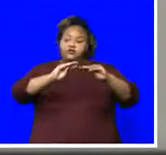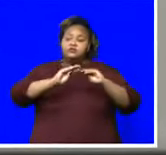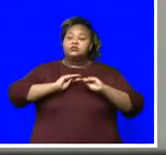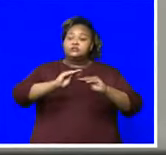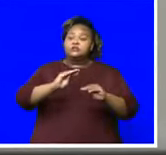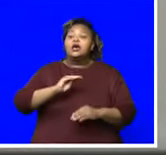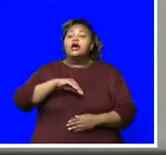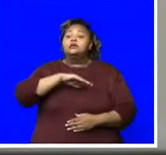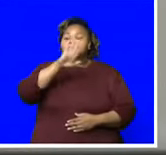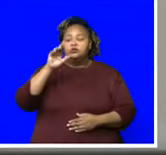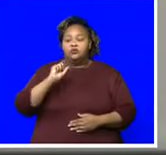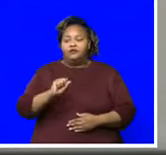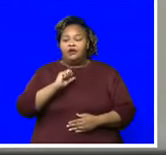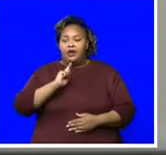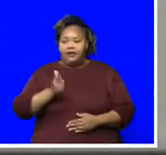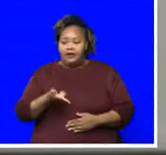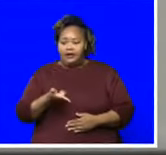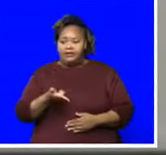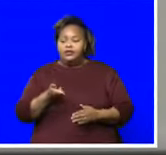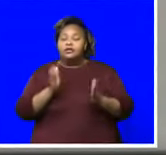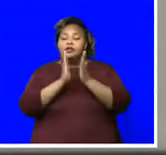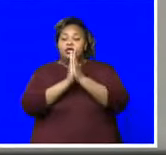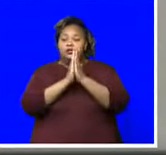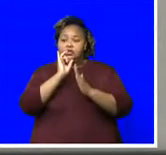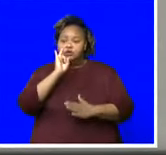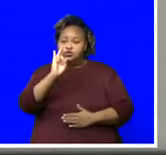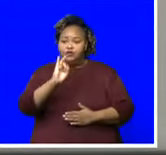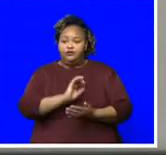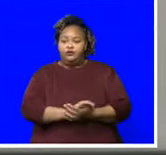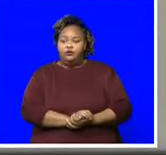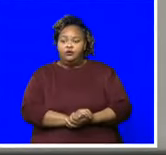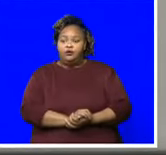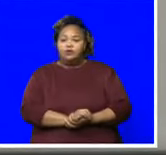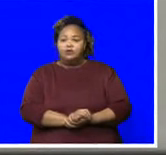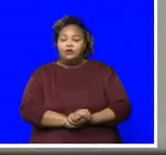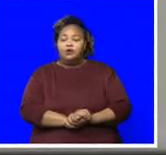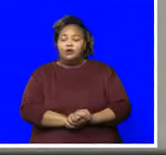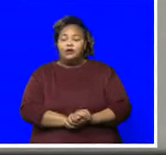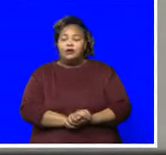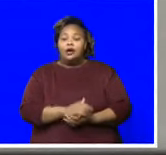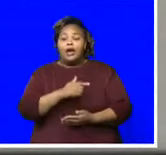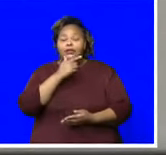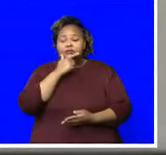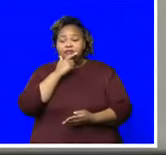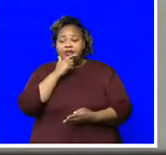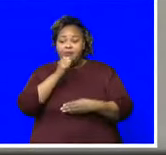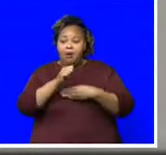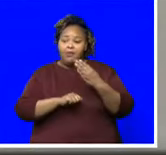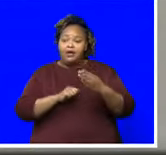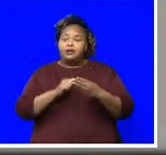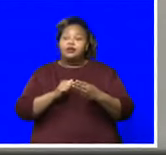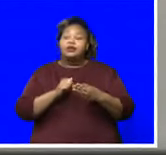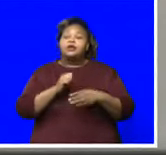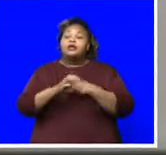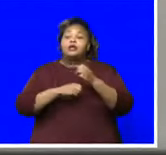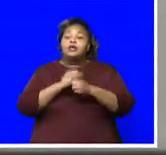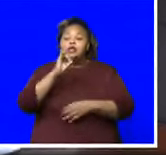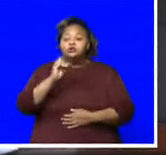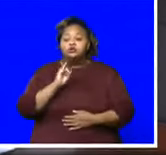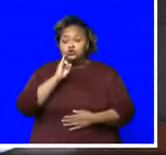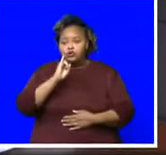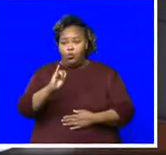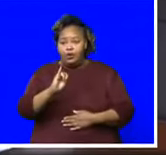of December 2021, and schools were urged to communicate this to parents last year,